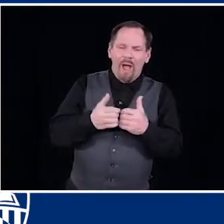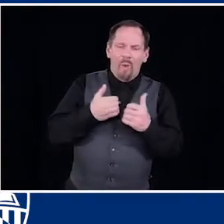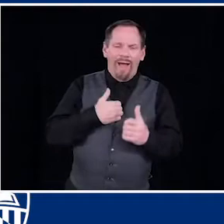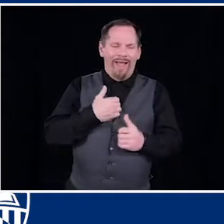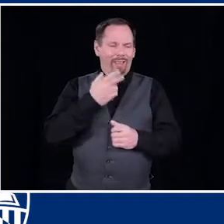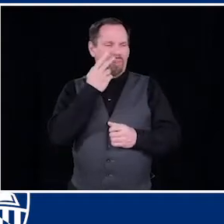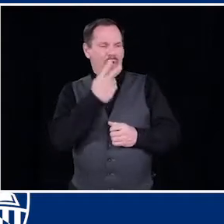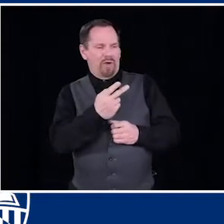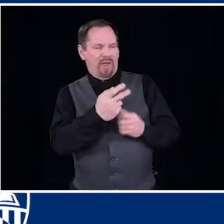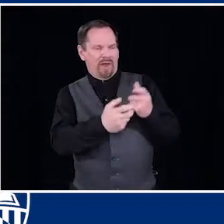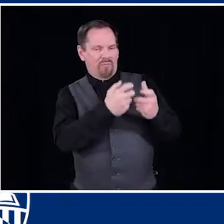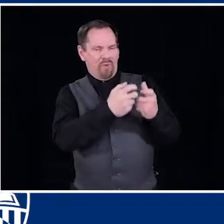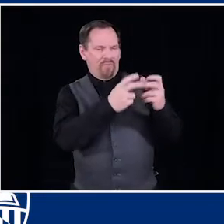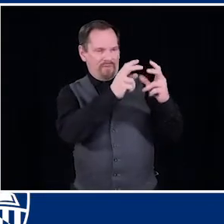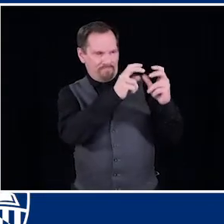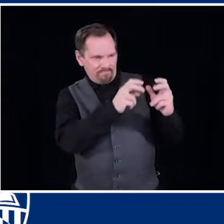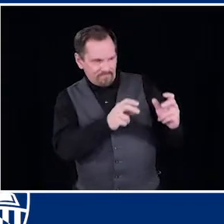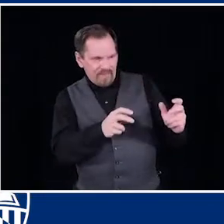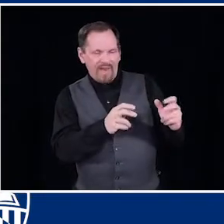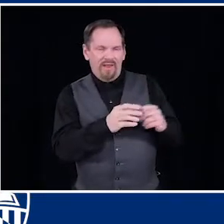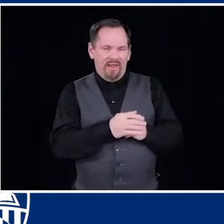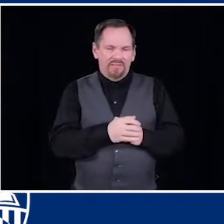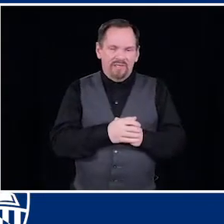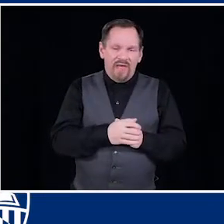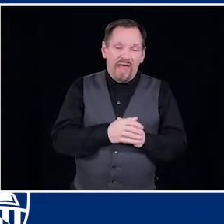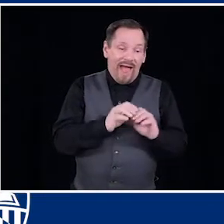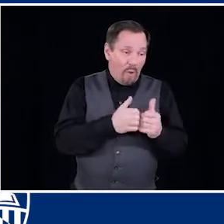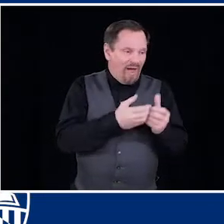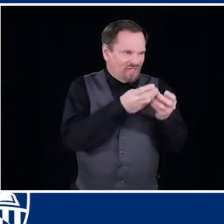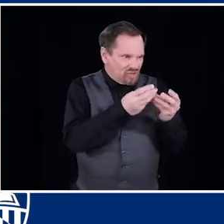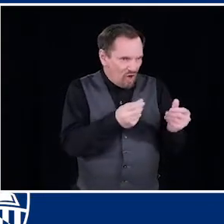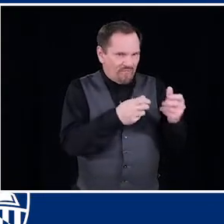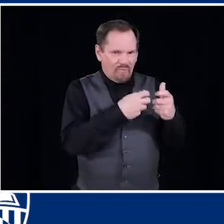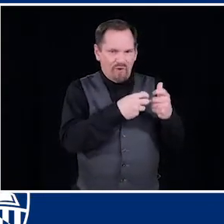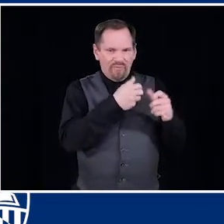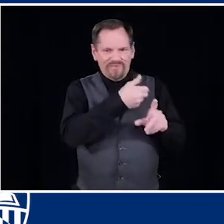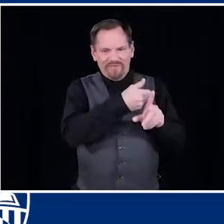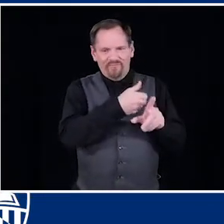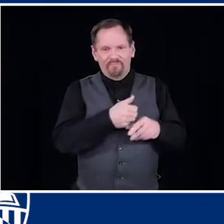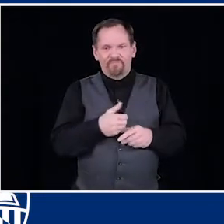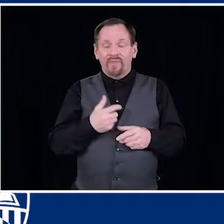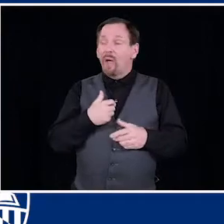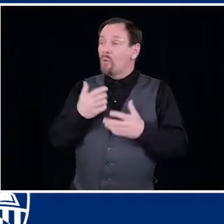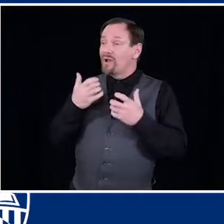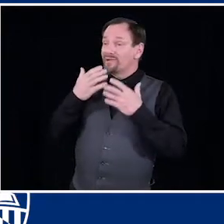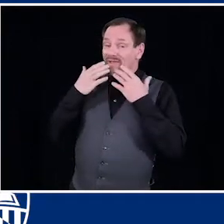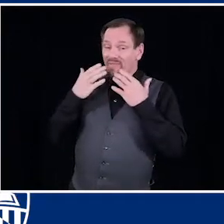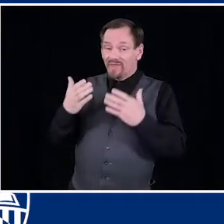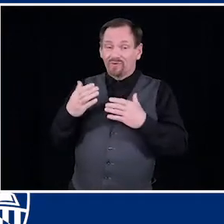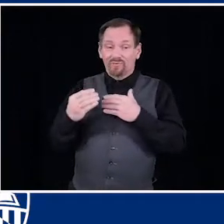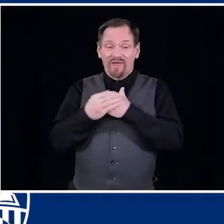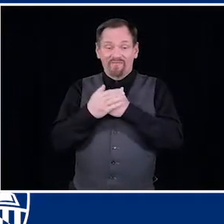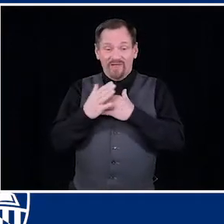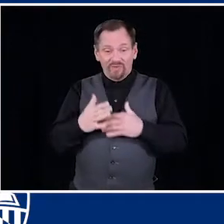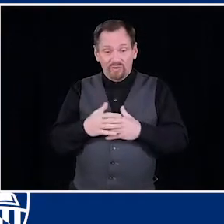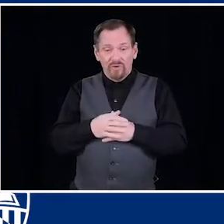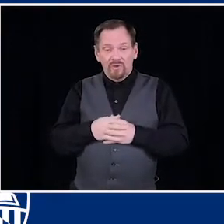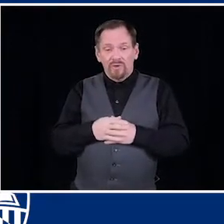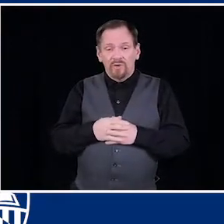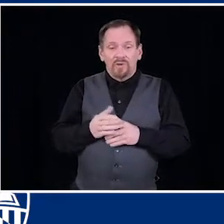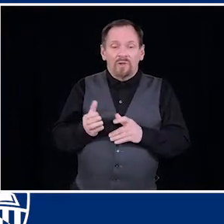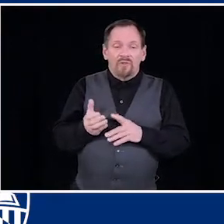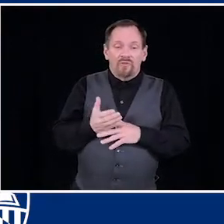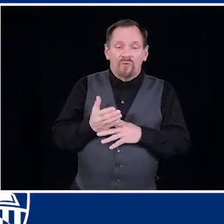down problems, and he actually transformed the way I solve problems itself. I want to give a special thank you to my